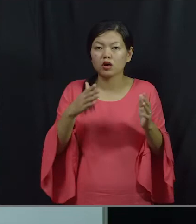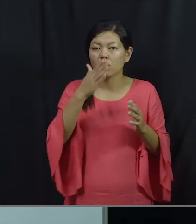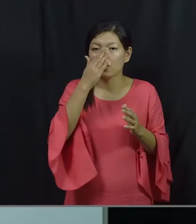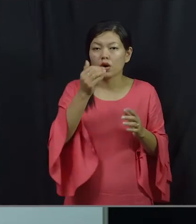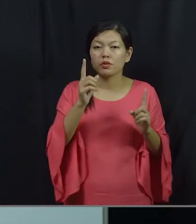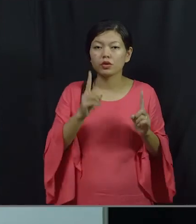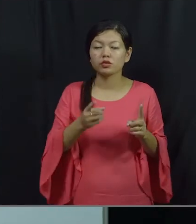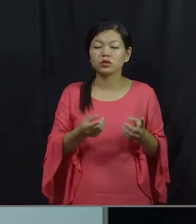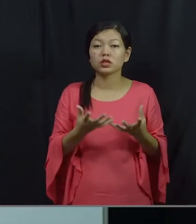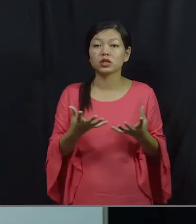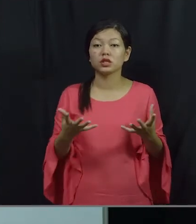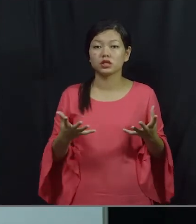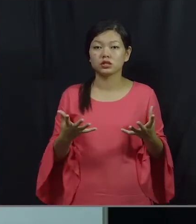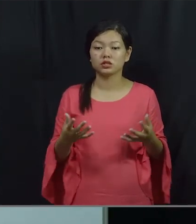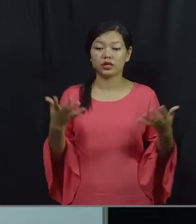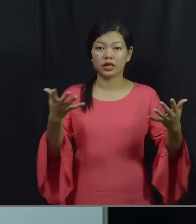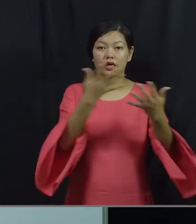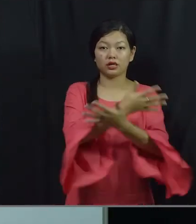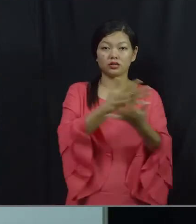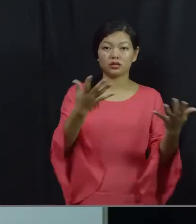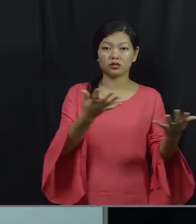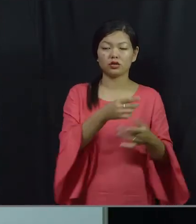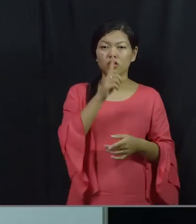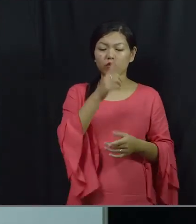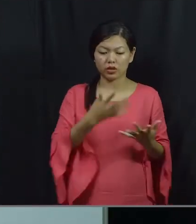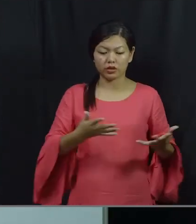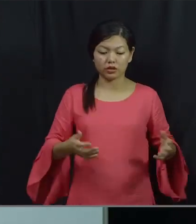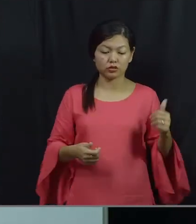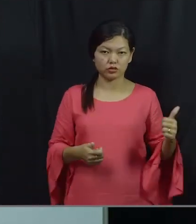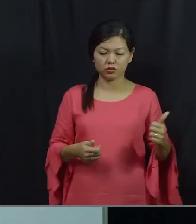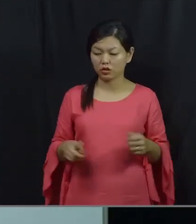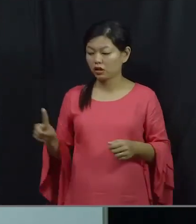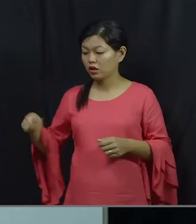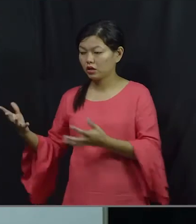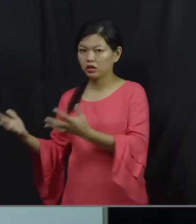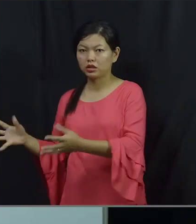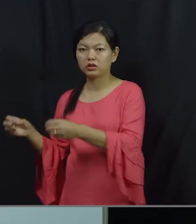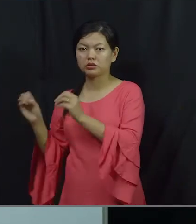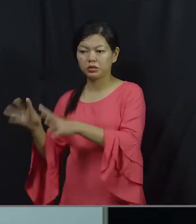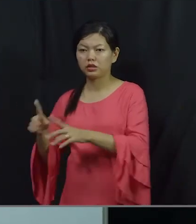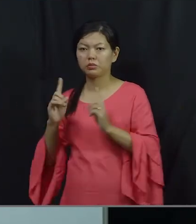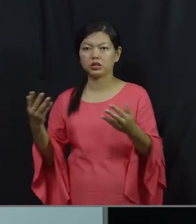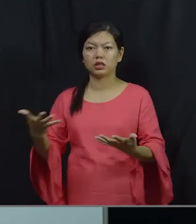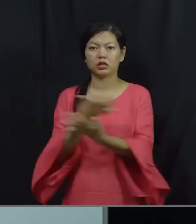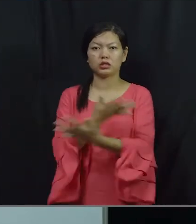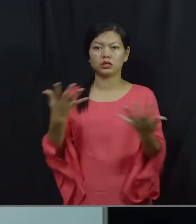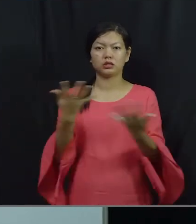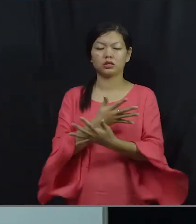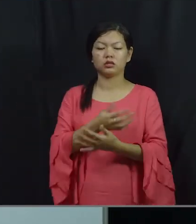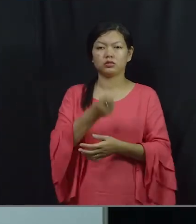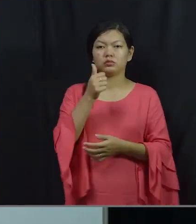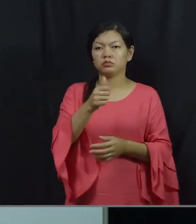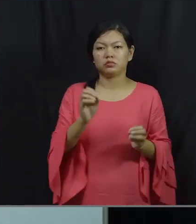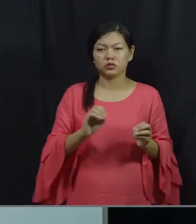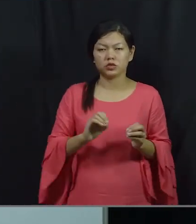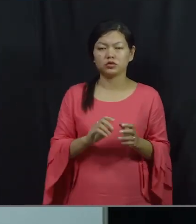that problem, universally accepted medium was discovered, that was money. So at the first stage of money, food grain